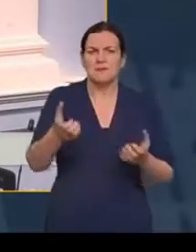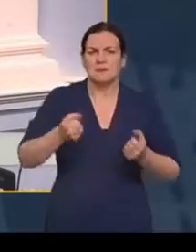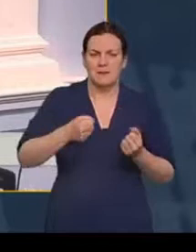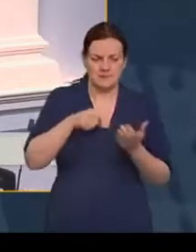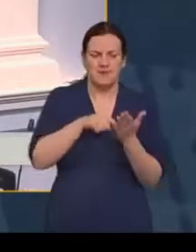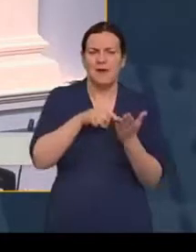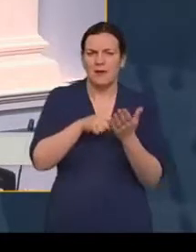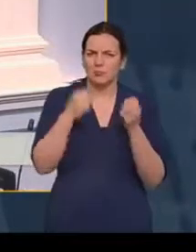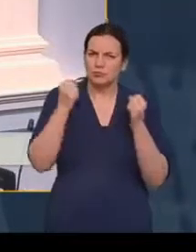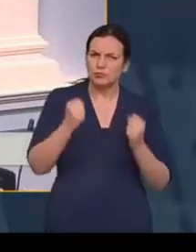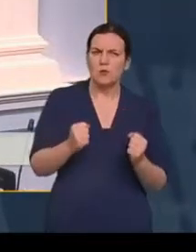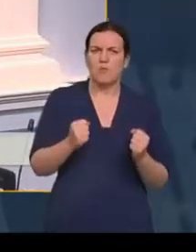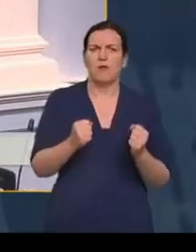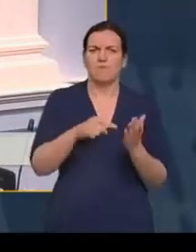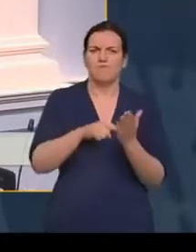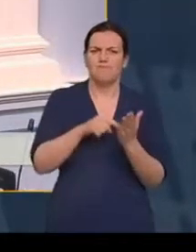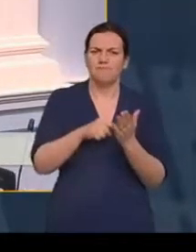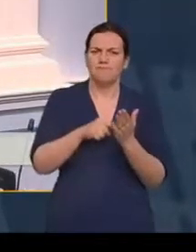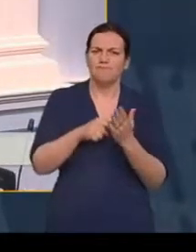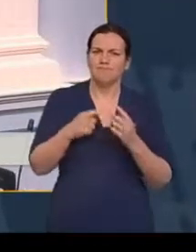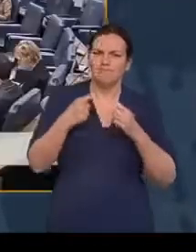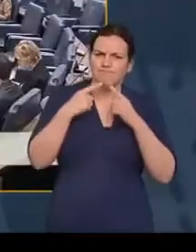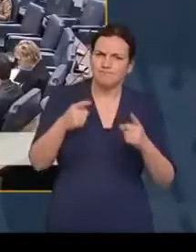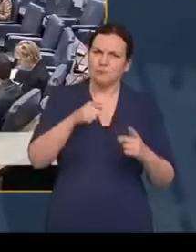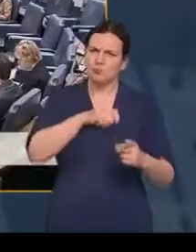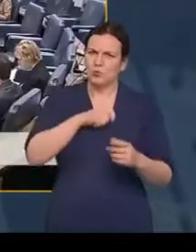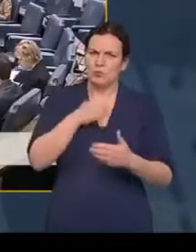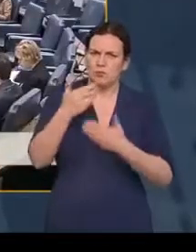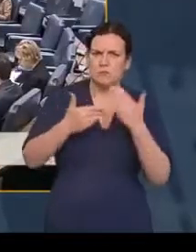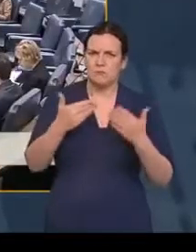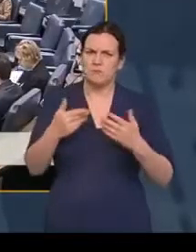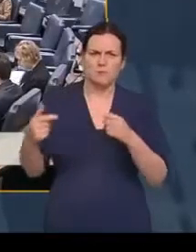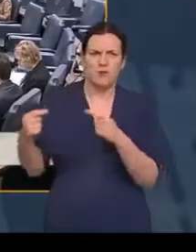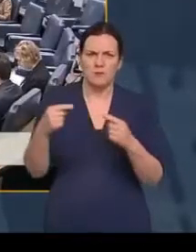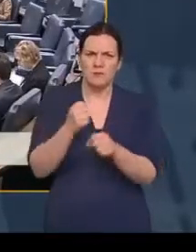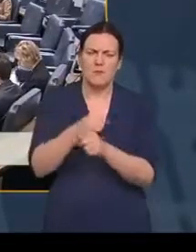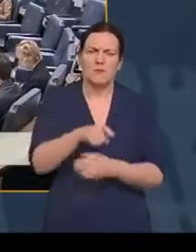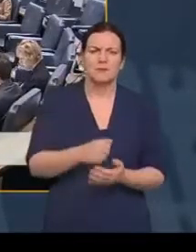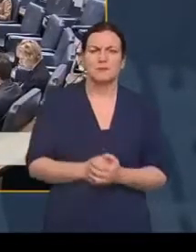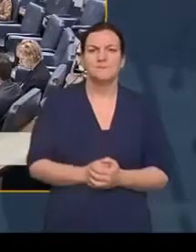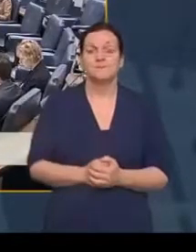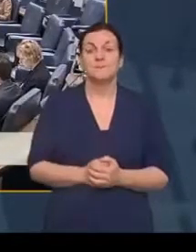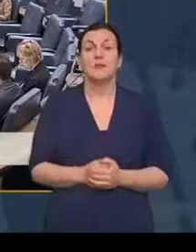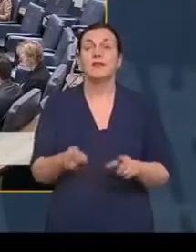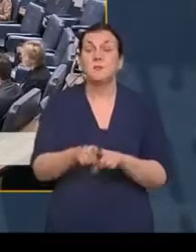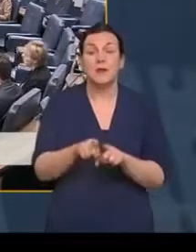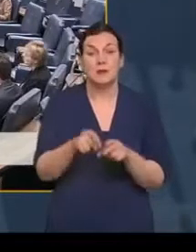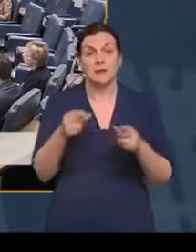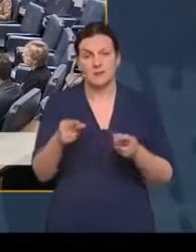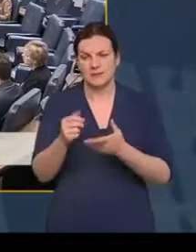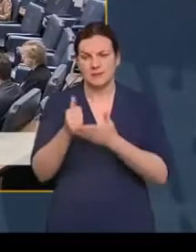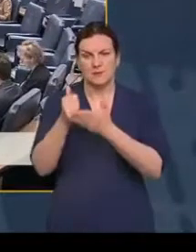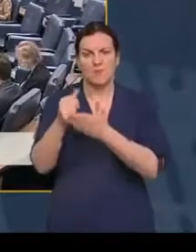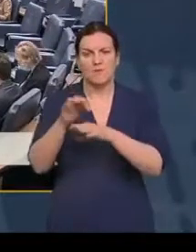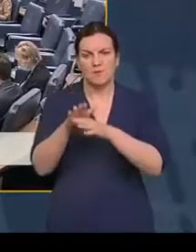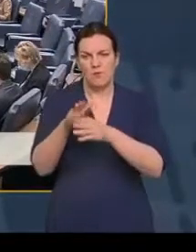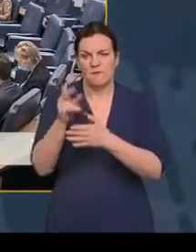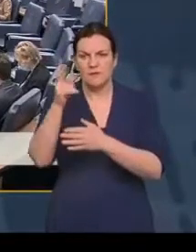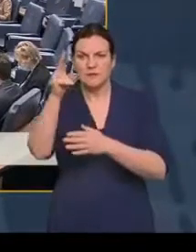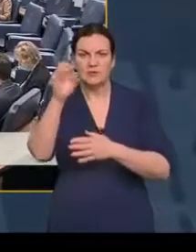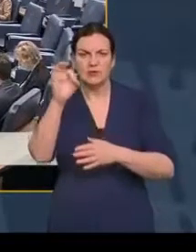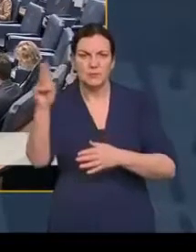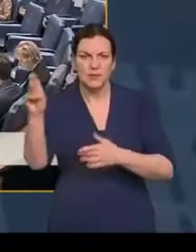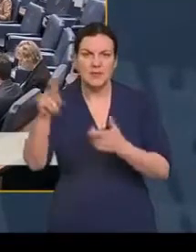12 accepts this very strong and sincere argument. Provision of support so they can visit their GP